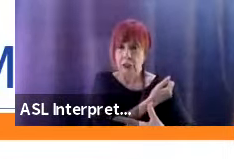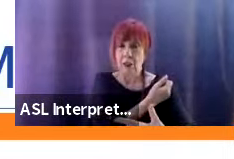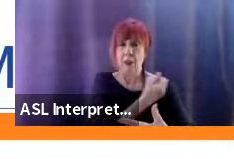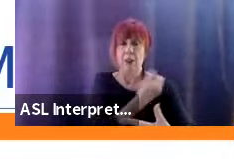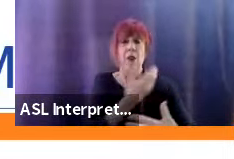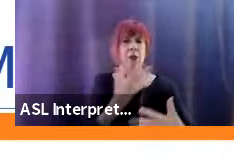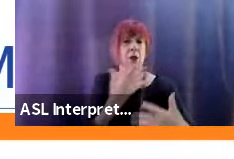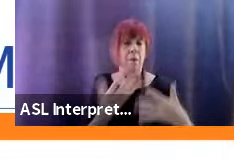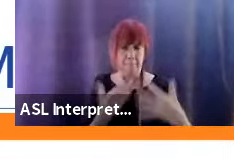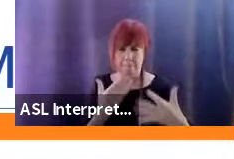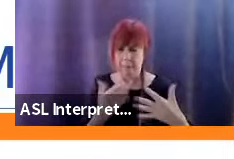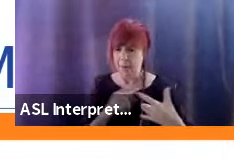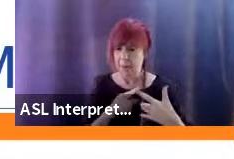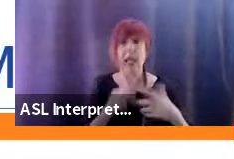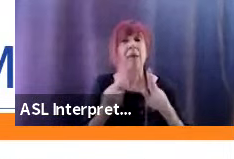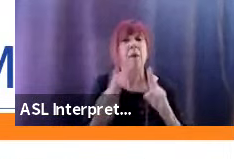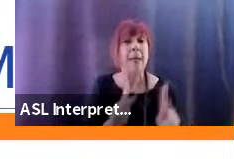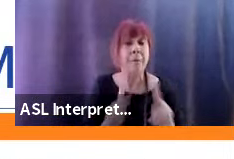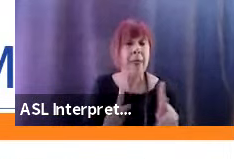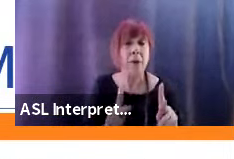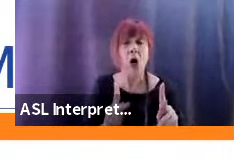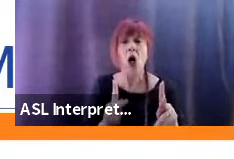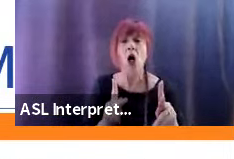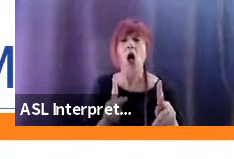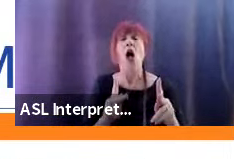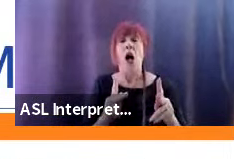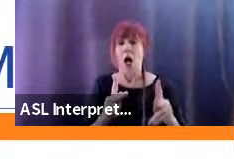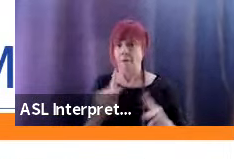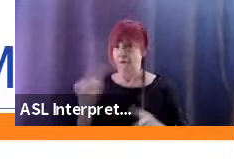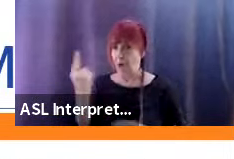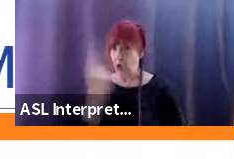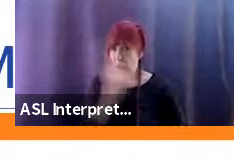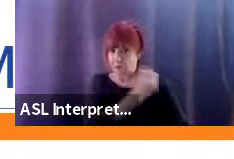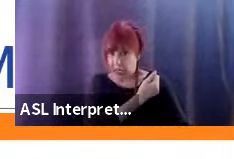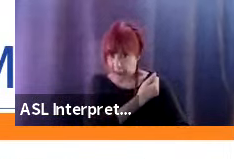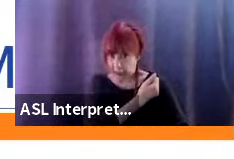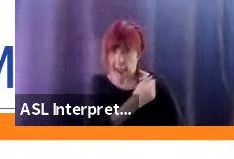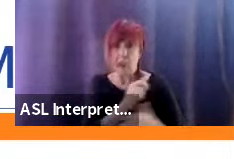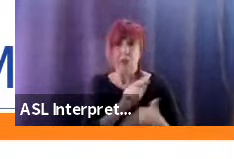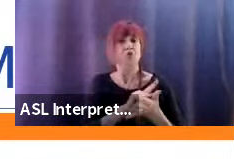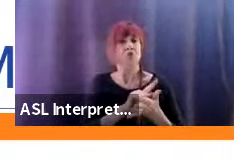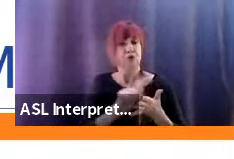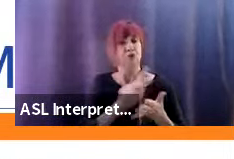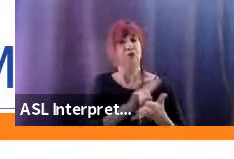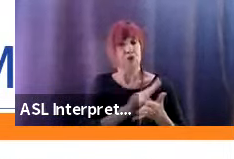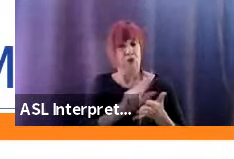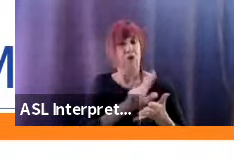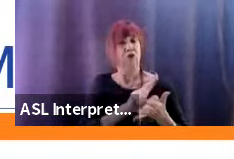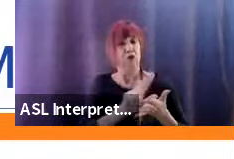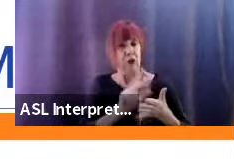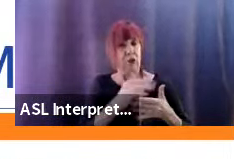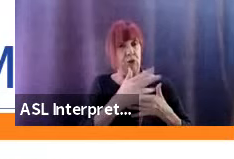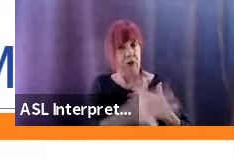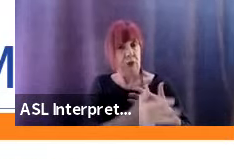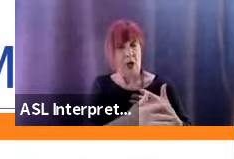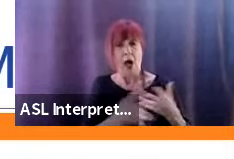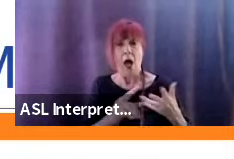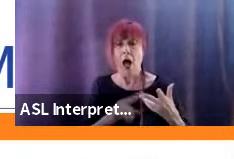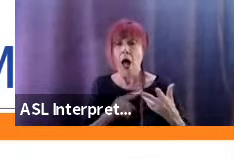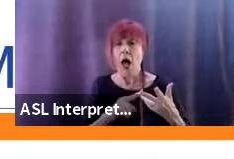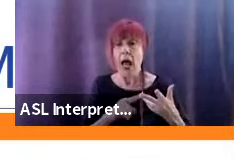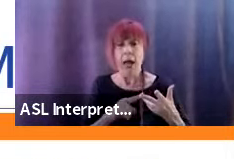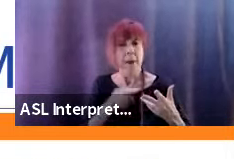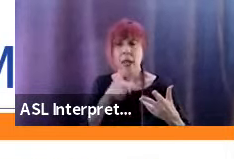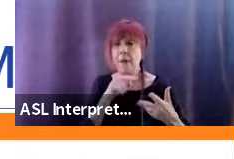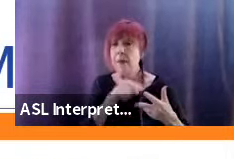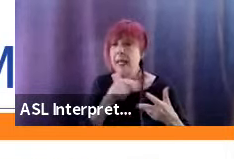limit, or the 3-week or 4-week time frame, depending on which vaccine has been administered, and there's no second dose for them.